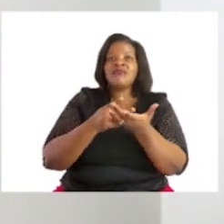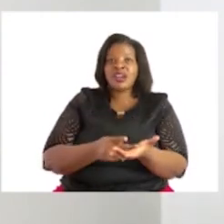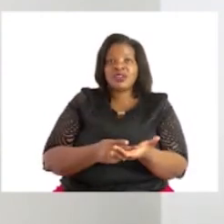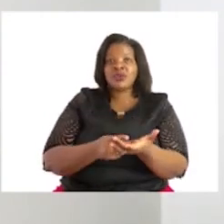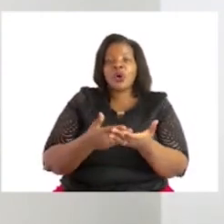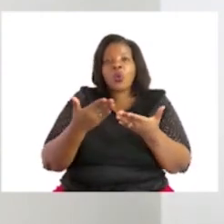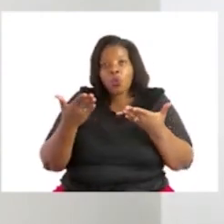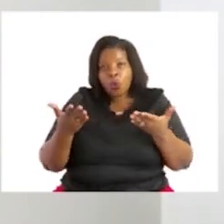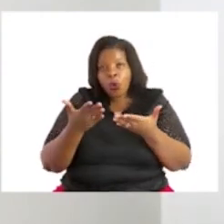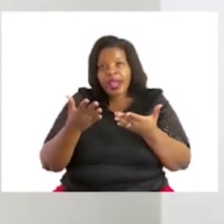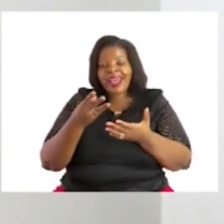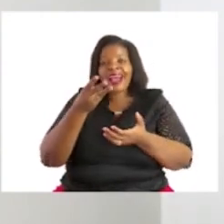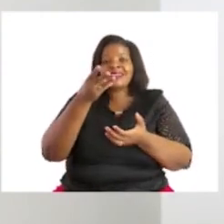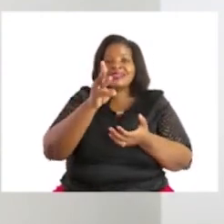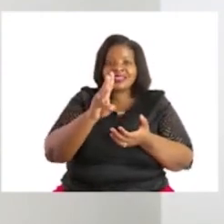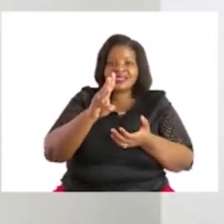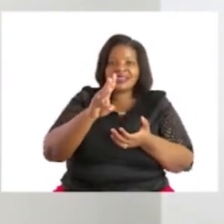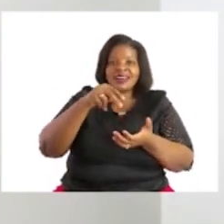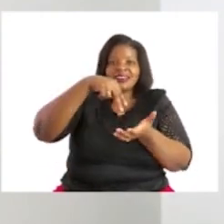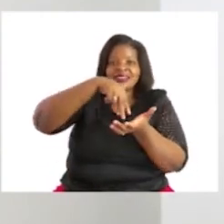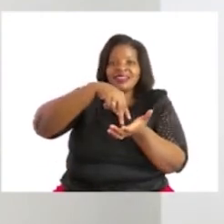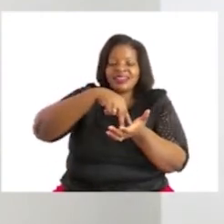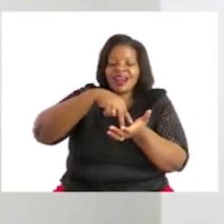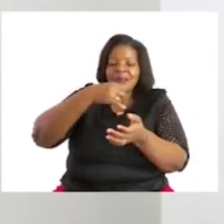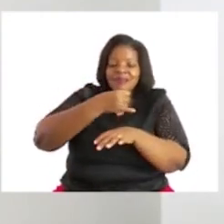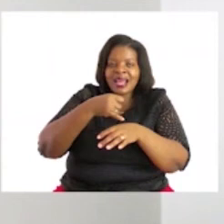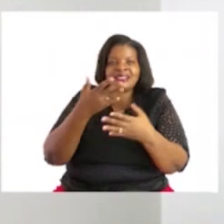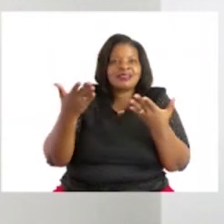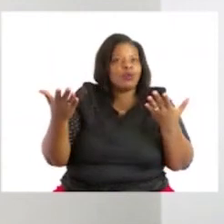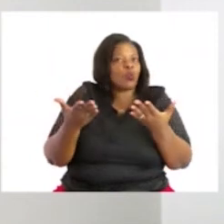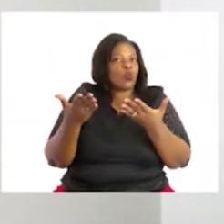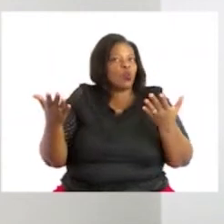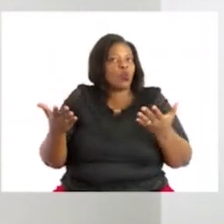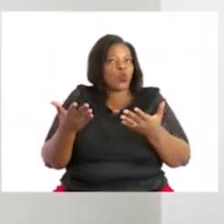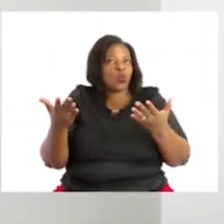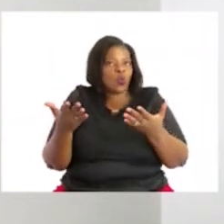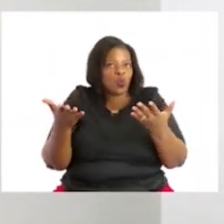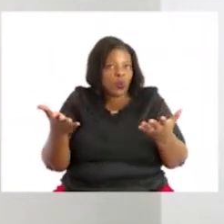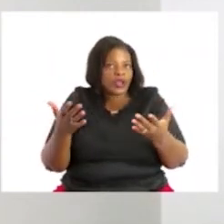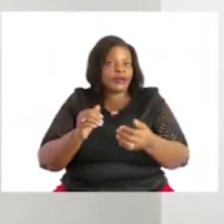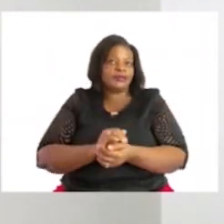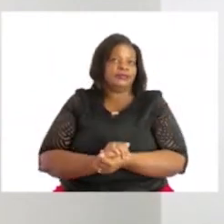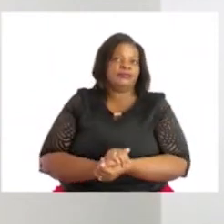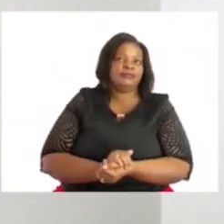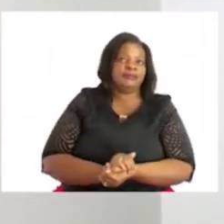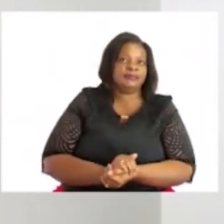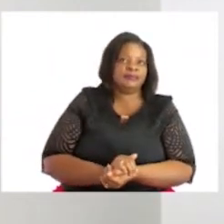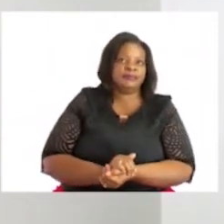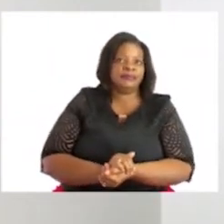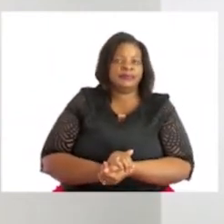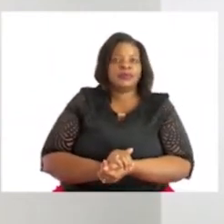where that 6 is, what position, in simple English we say, what position is 6? So the place value